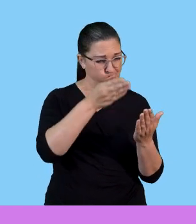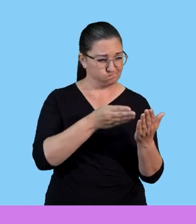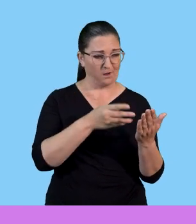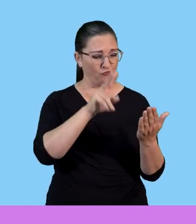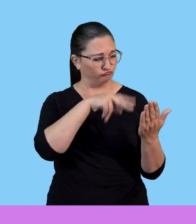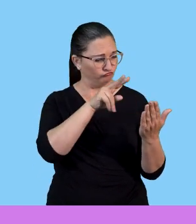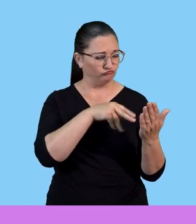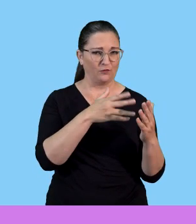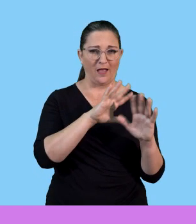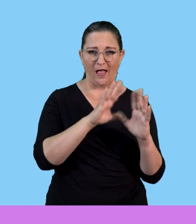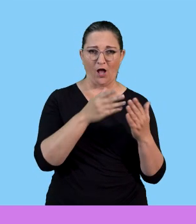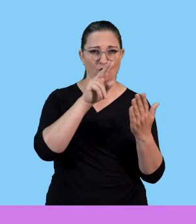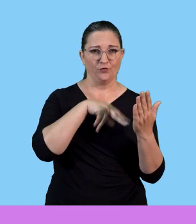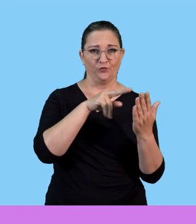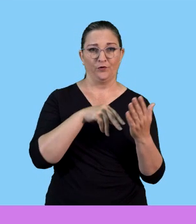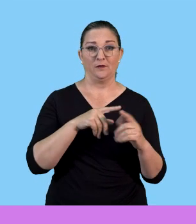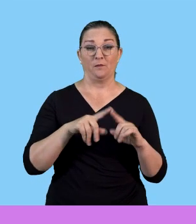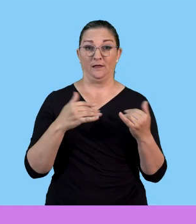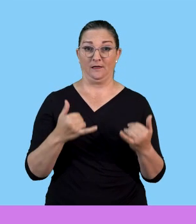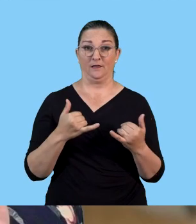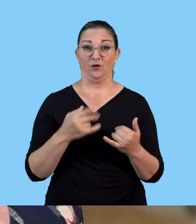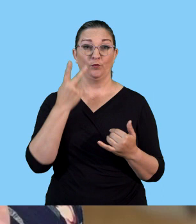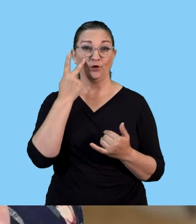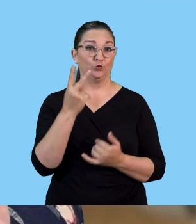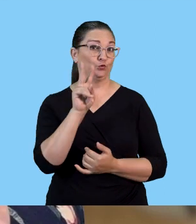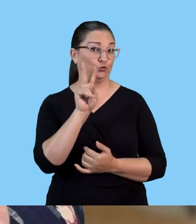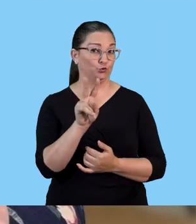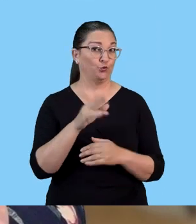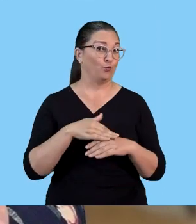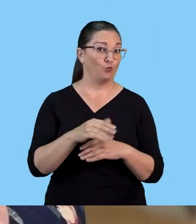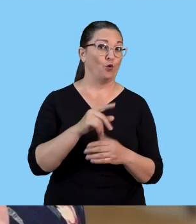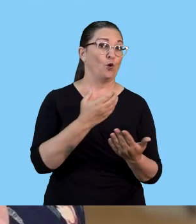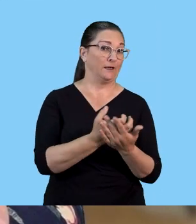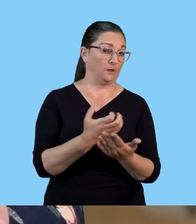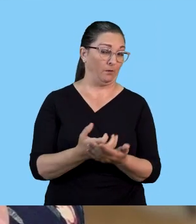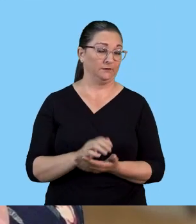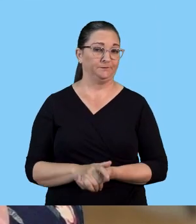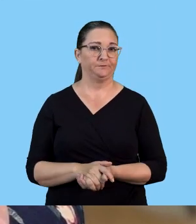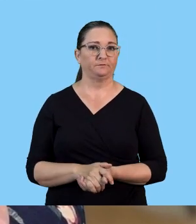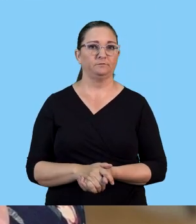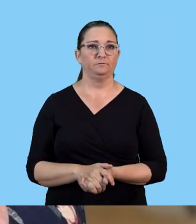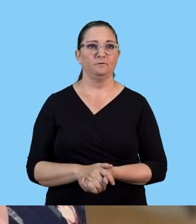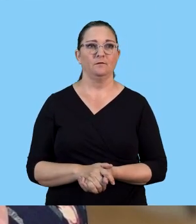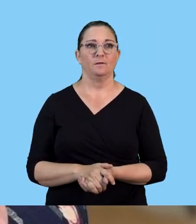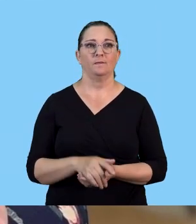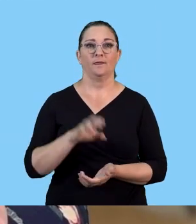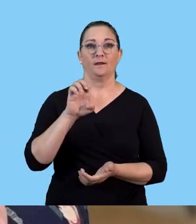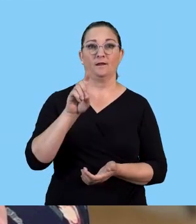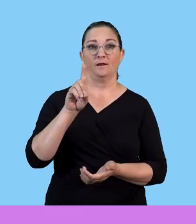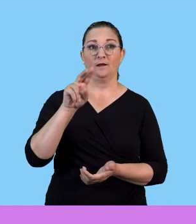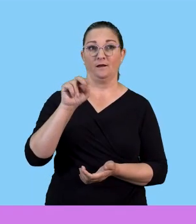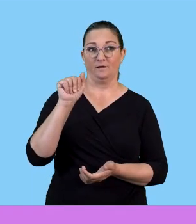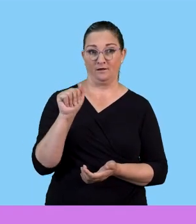you know how to read from a financial document. Let's look at 2 more examples.